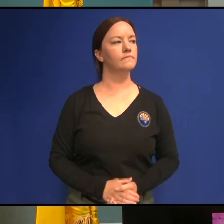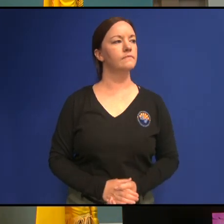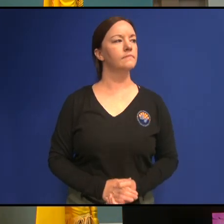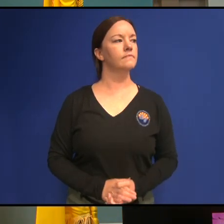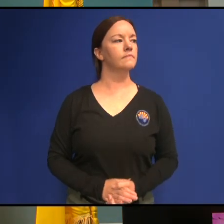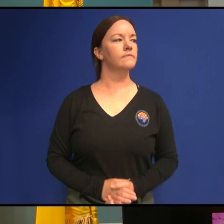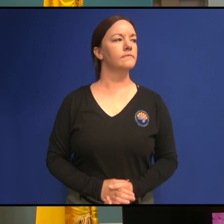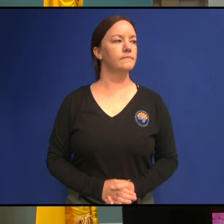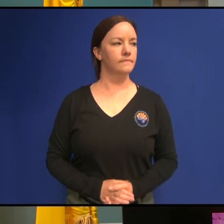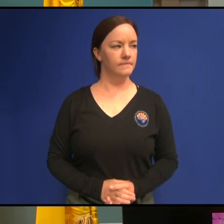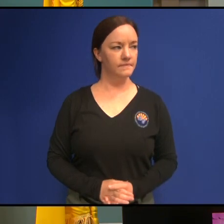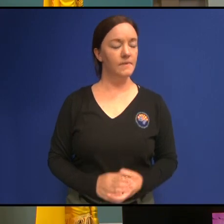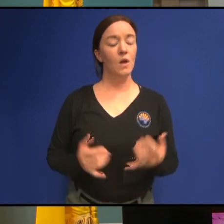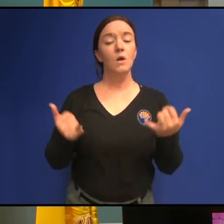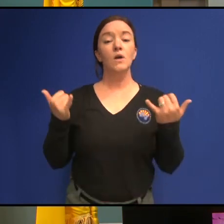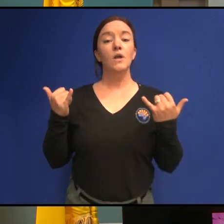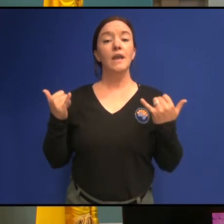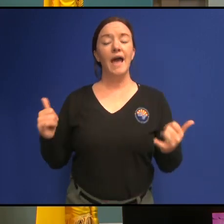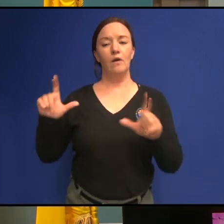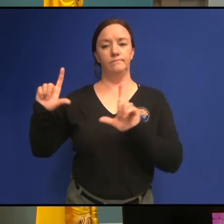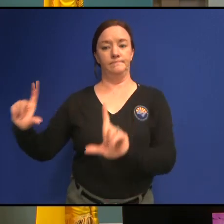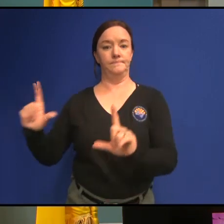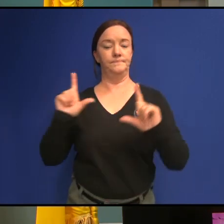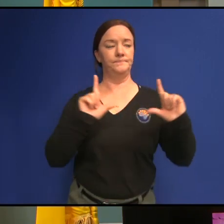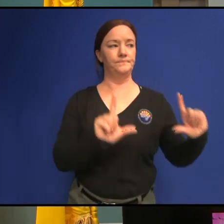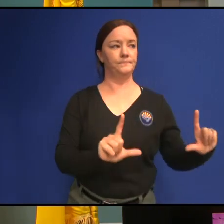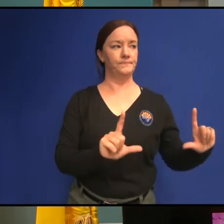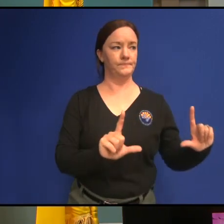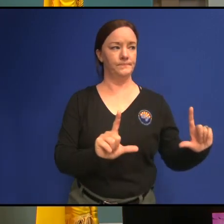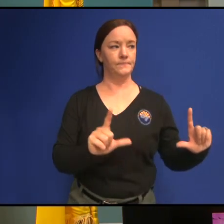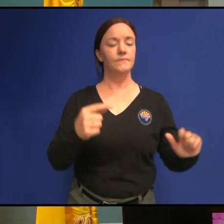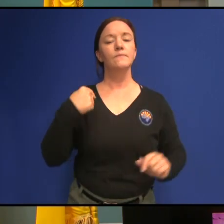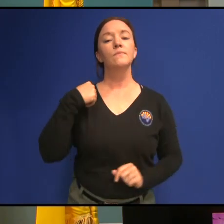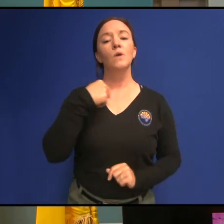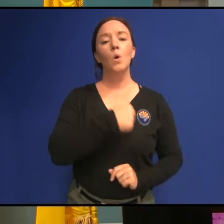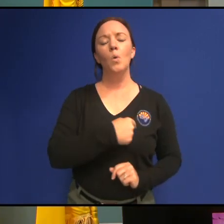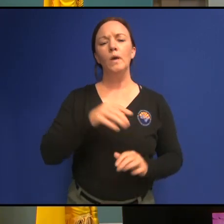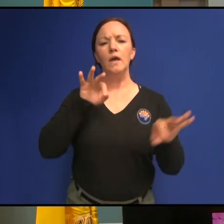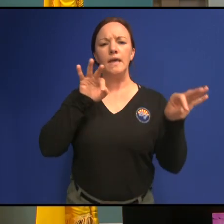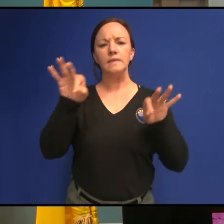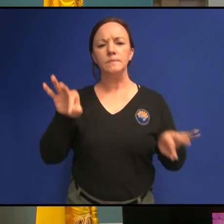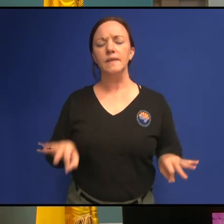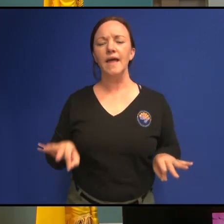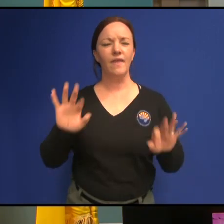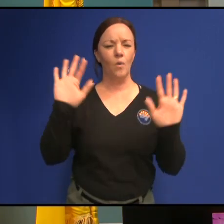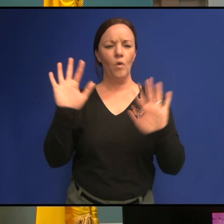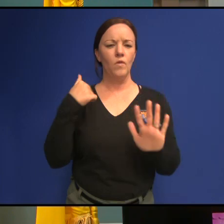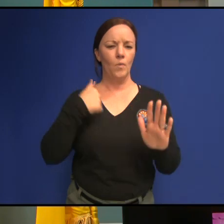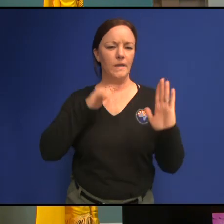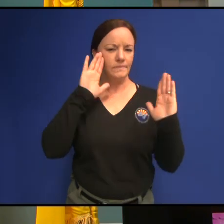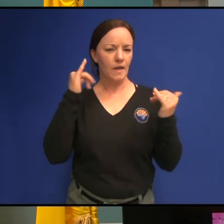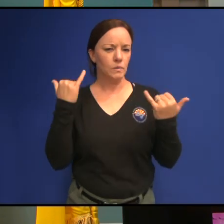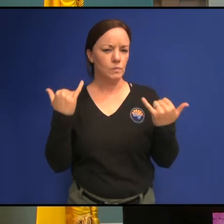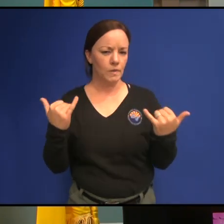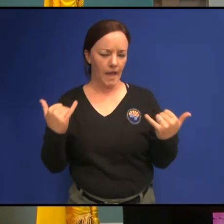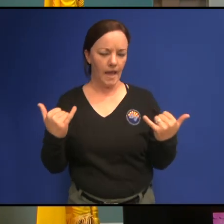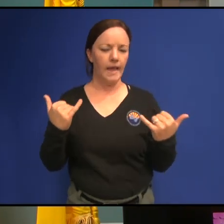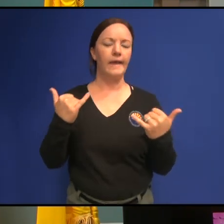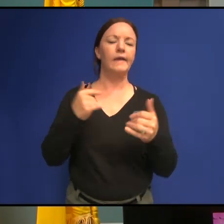So here we are now. We kind of introduced the weather that we're expecting today through the weekend into early next